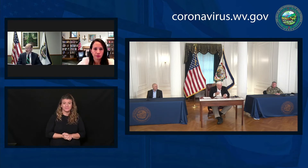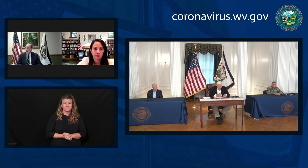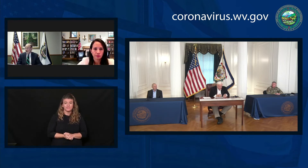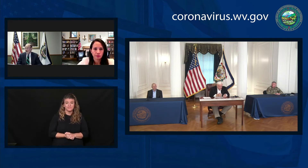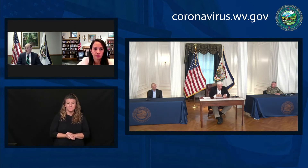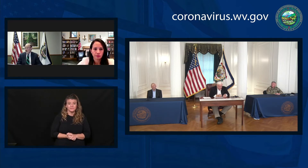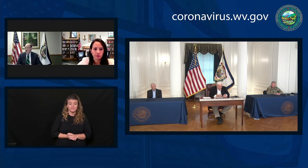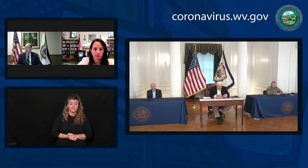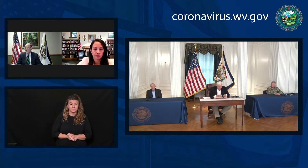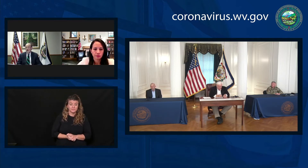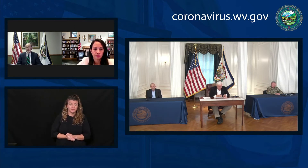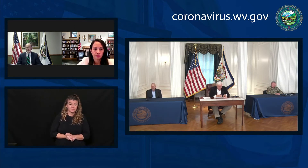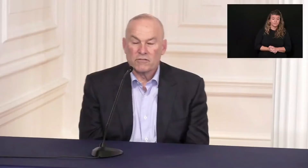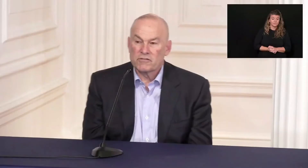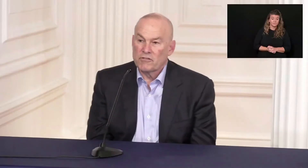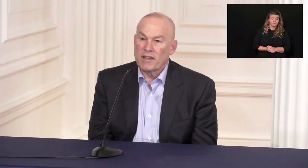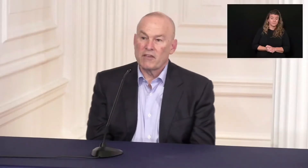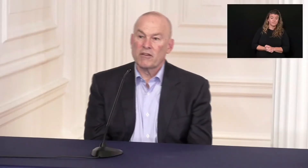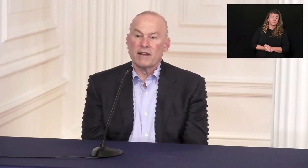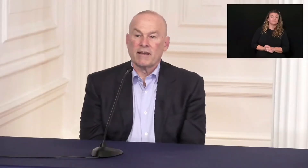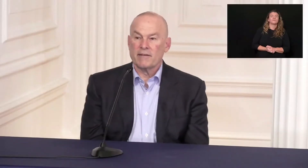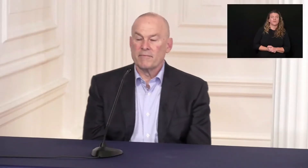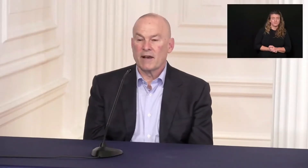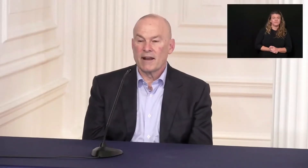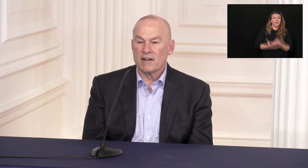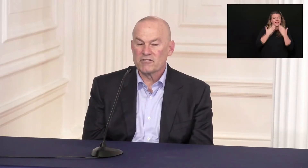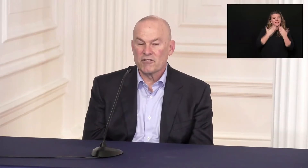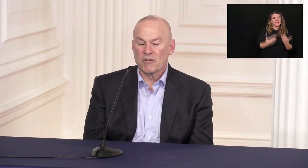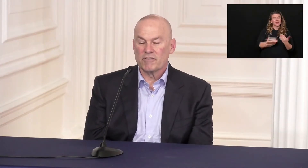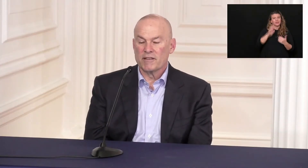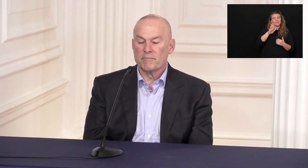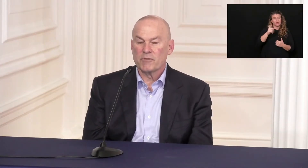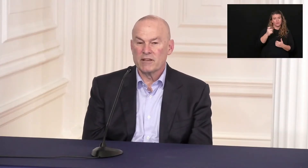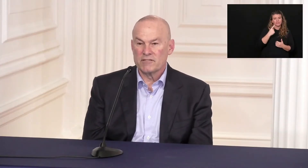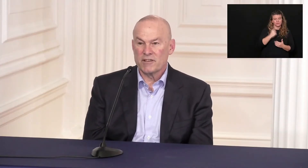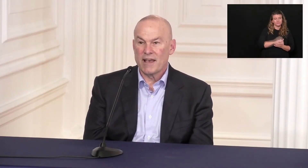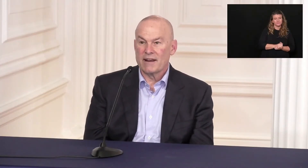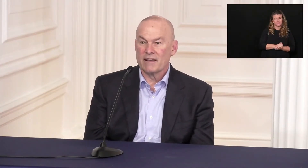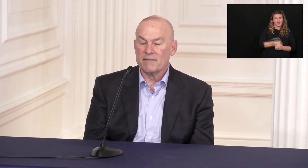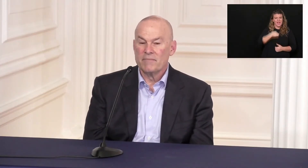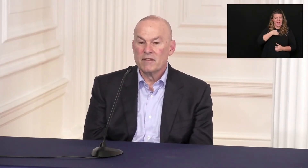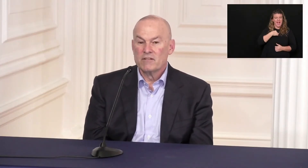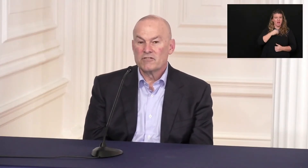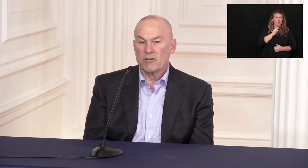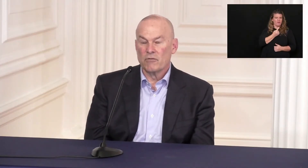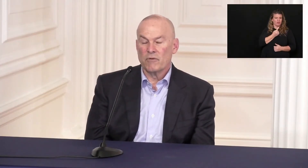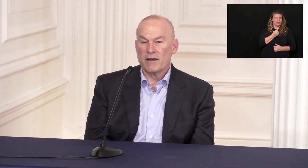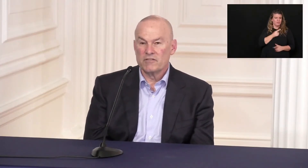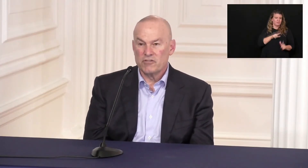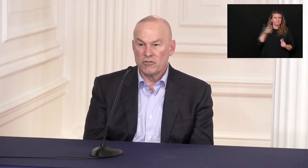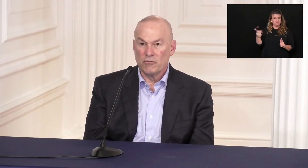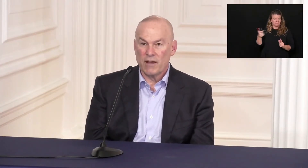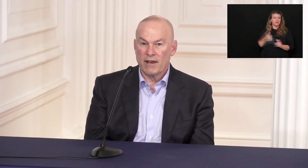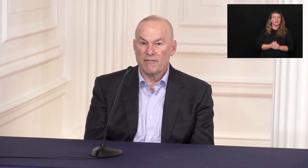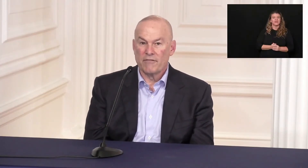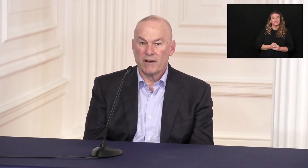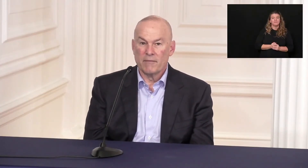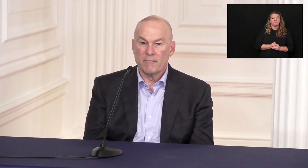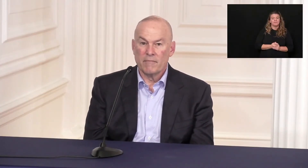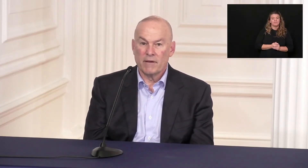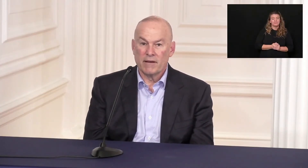No, go. Okay. So thank you, Kenny, and I'll start, then please add in. So as you